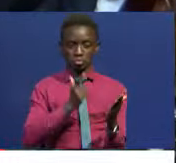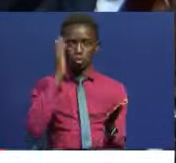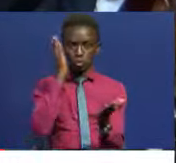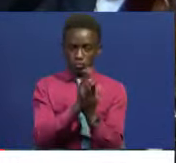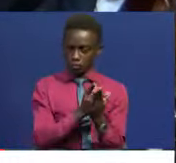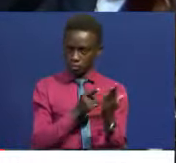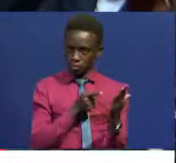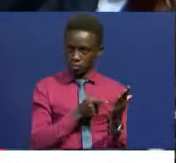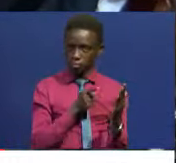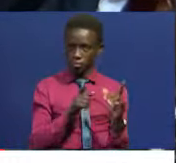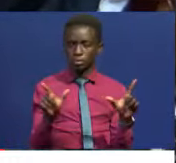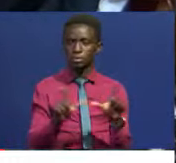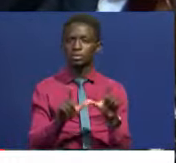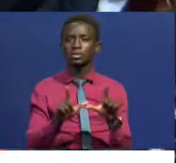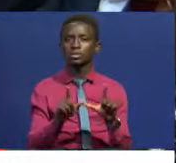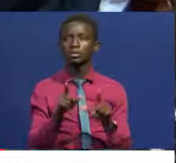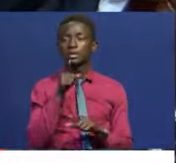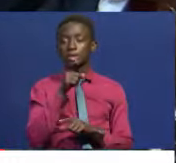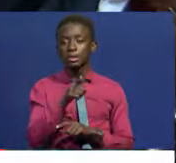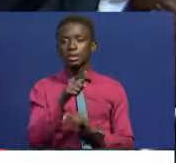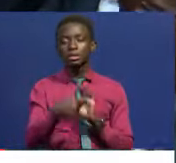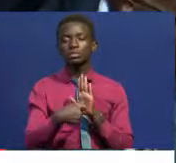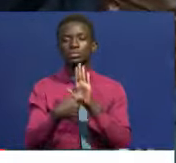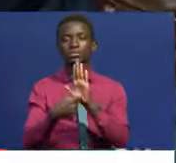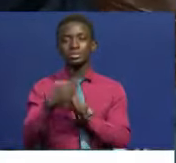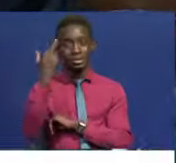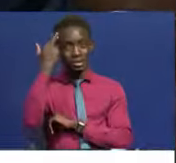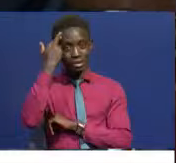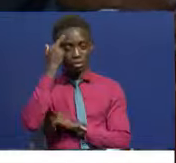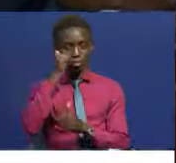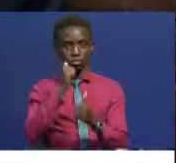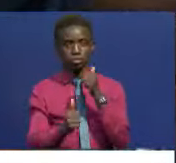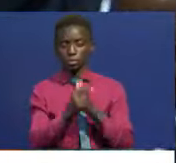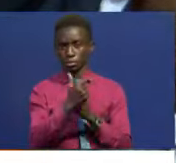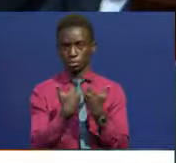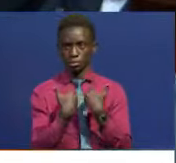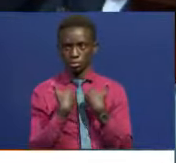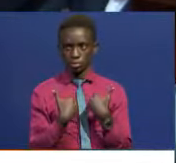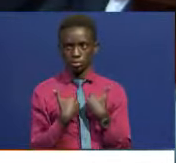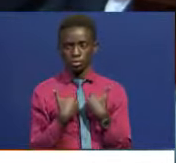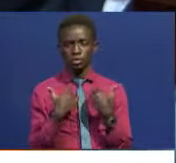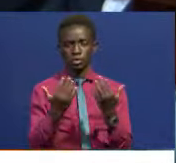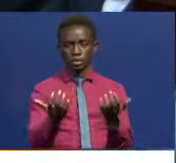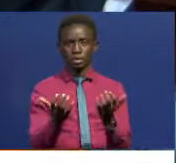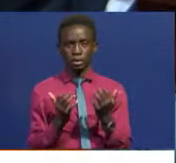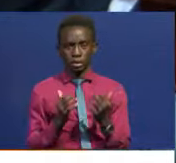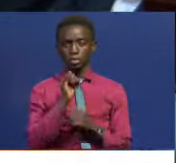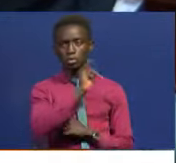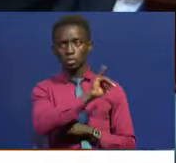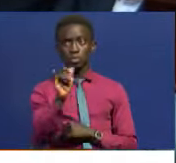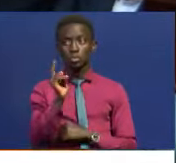dock as to the compelling reasons he has, and is seeking to have the respondents.